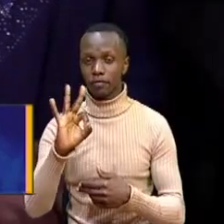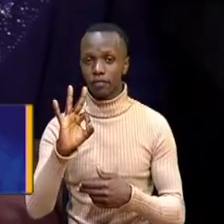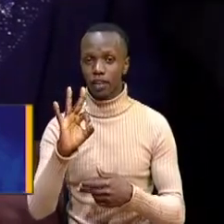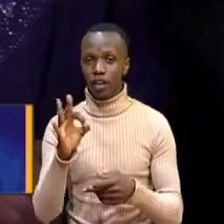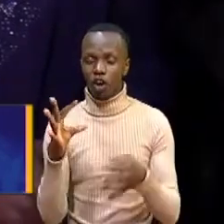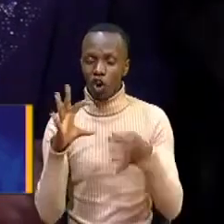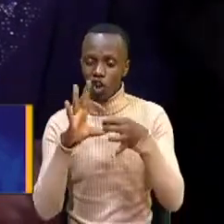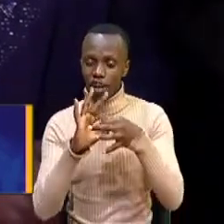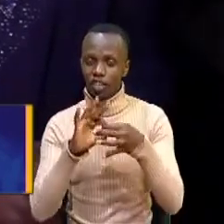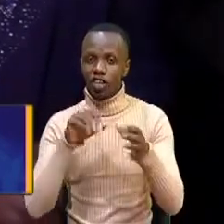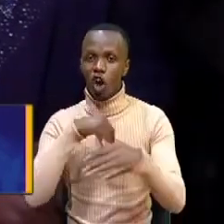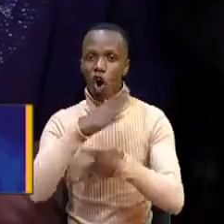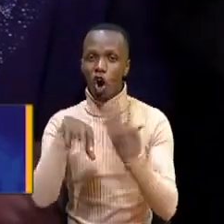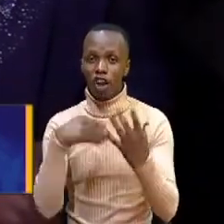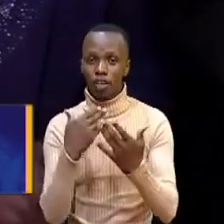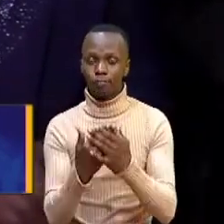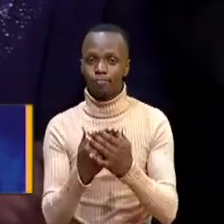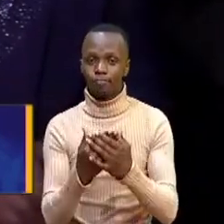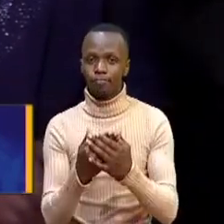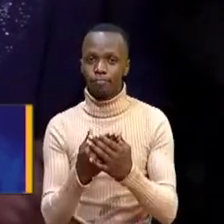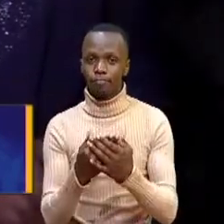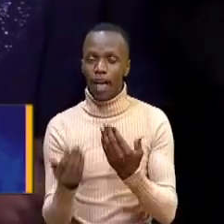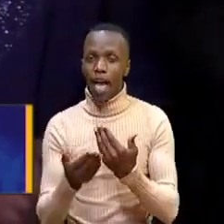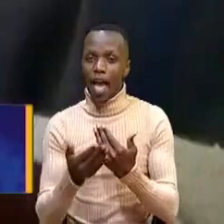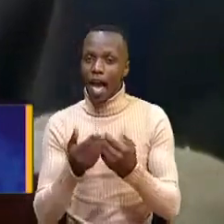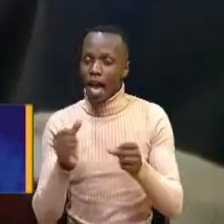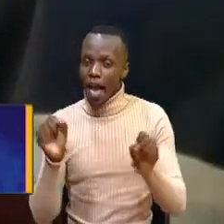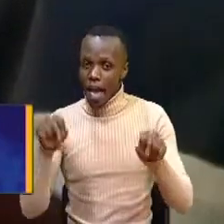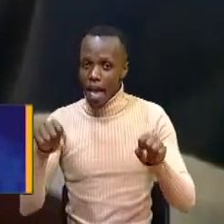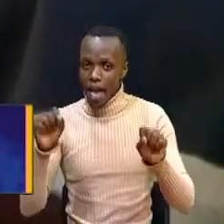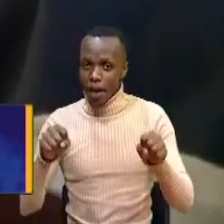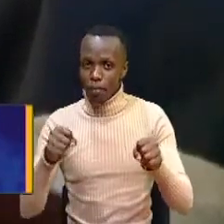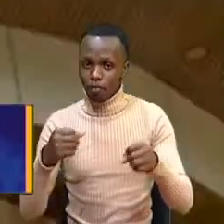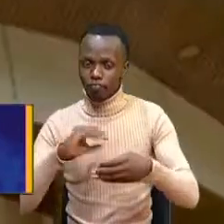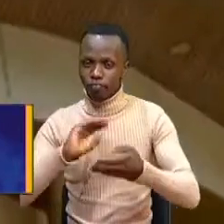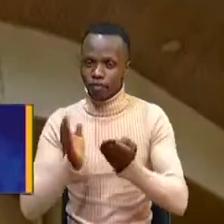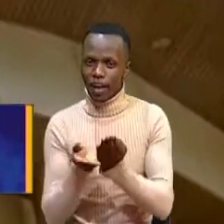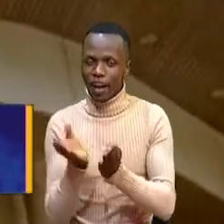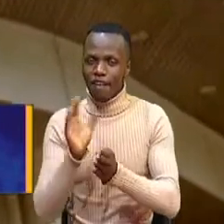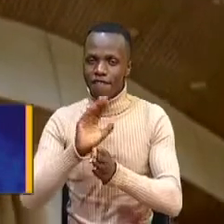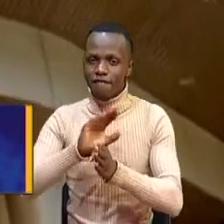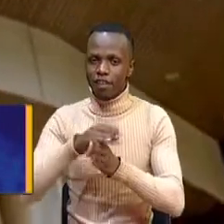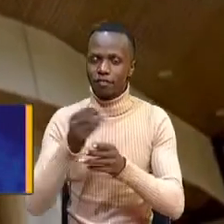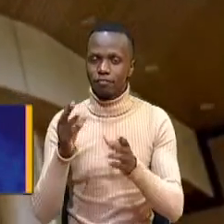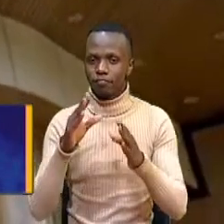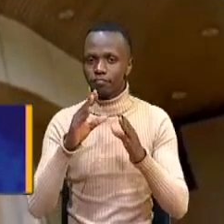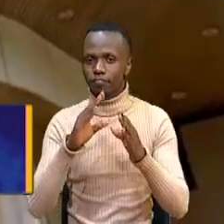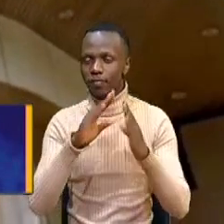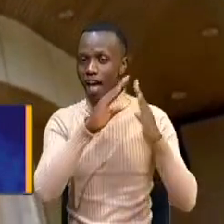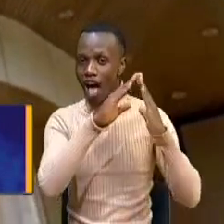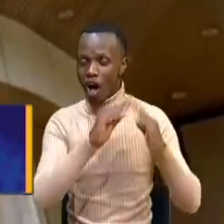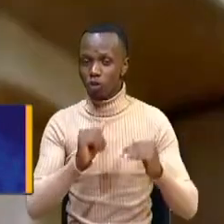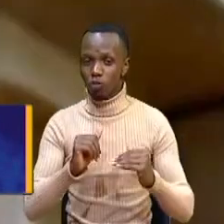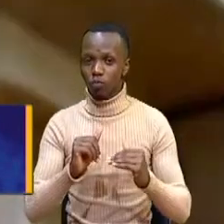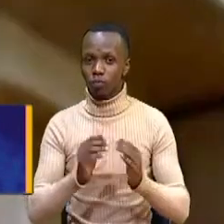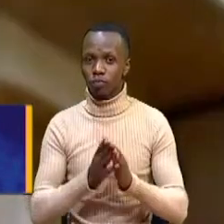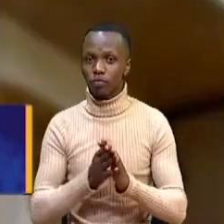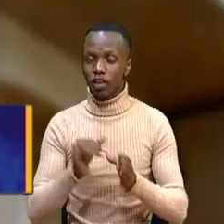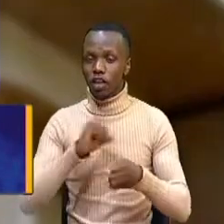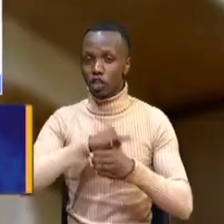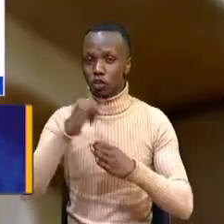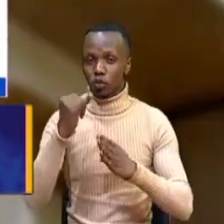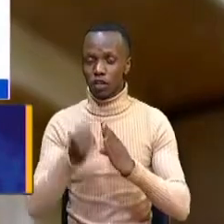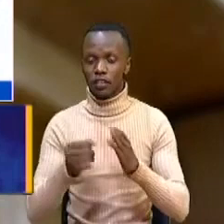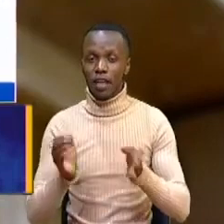together so that we are able to cover per household. In a statement issued on Tuesday, the National Health Insurance Fund also assured the